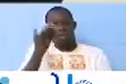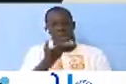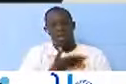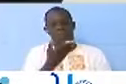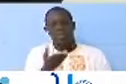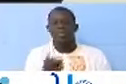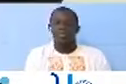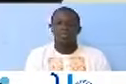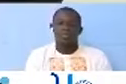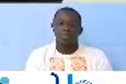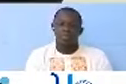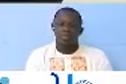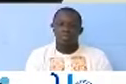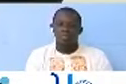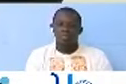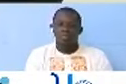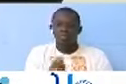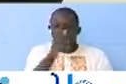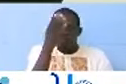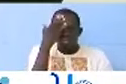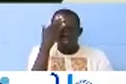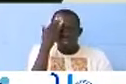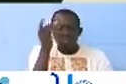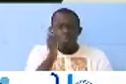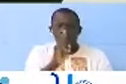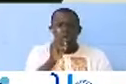where he was running? I mean, what he was running away from?